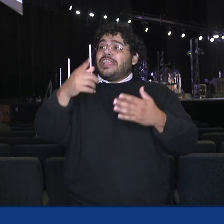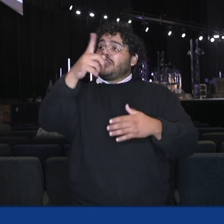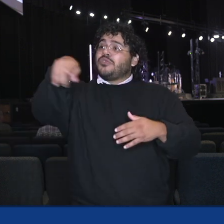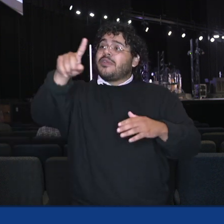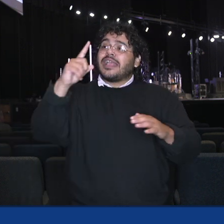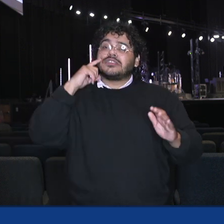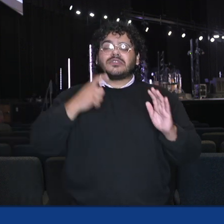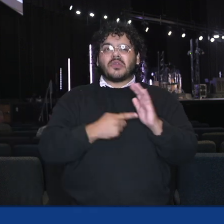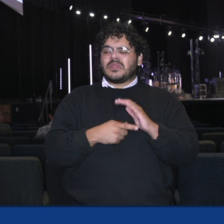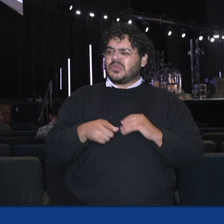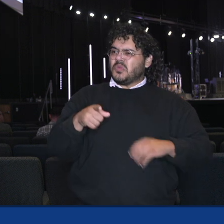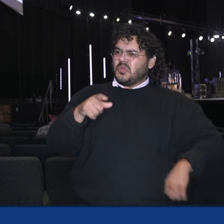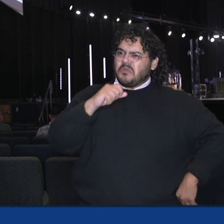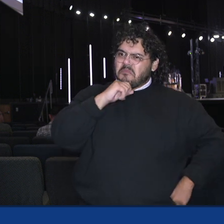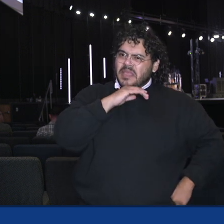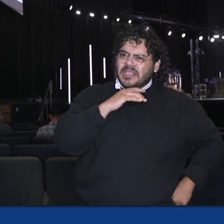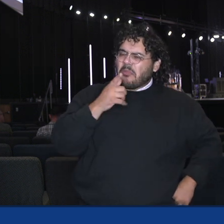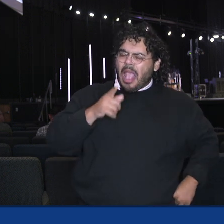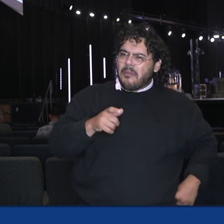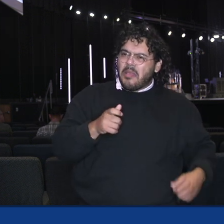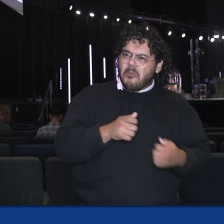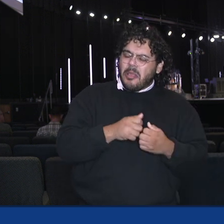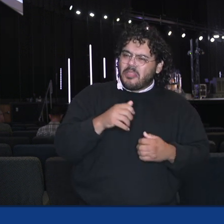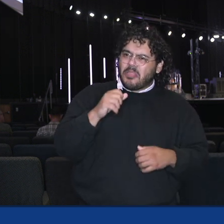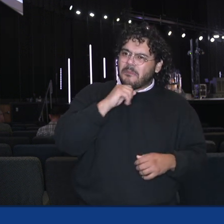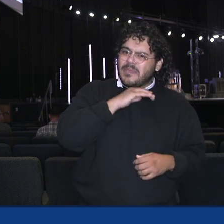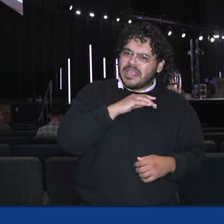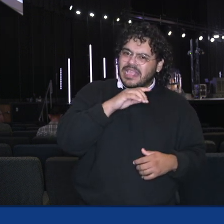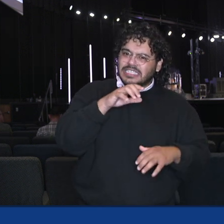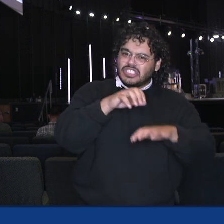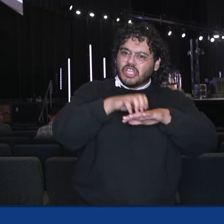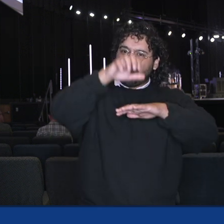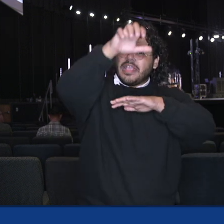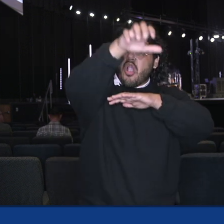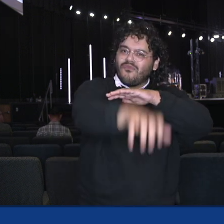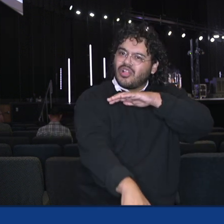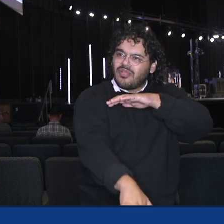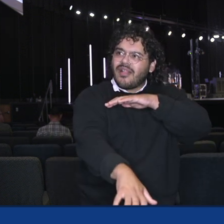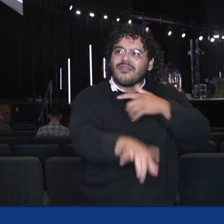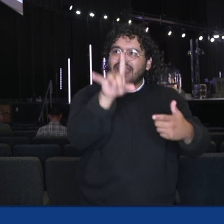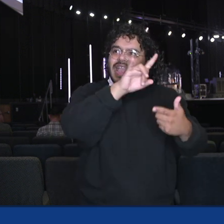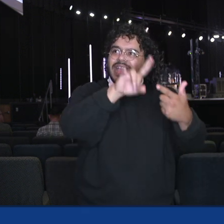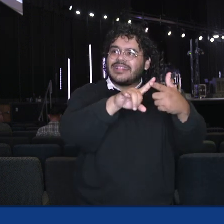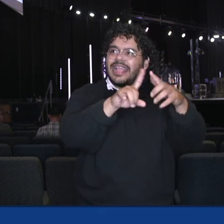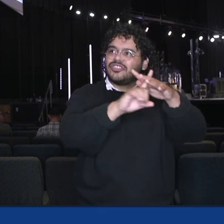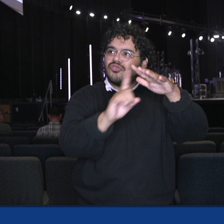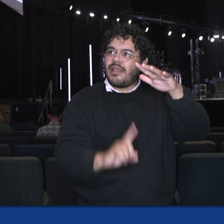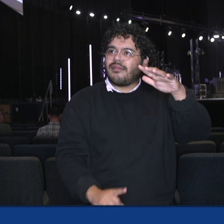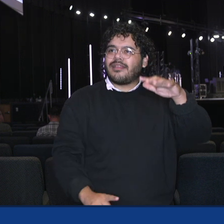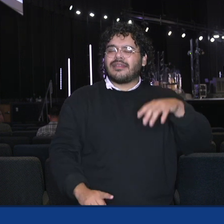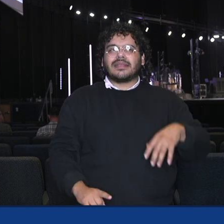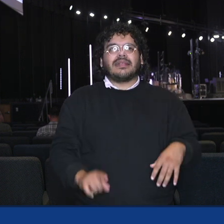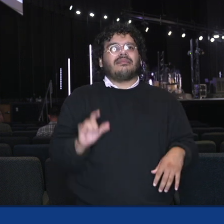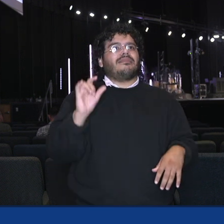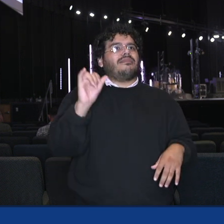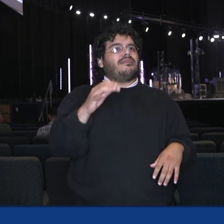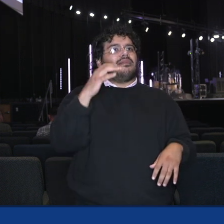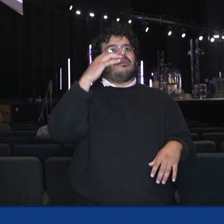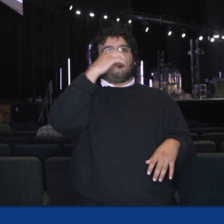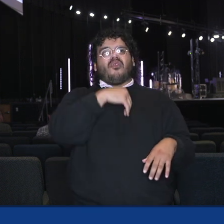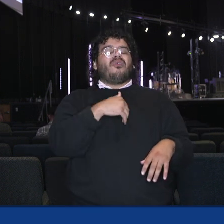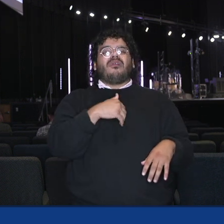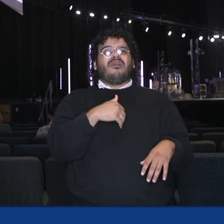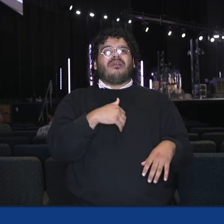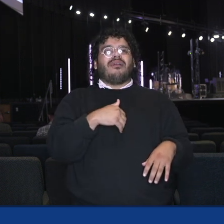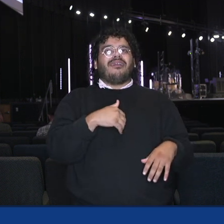And the jumping off of the cliff? And the drowning business? That's weird. And that's what everybody